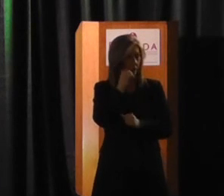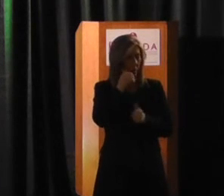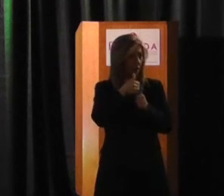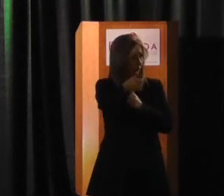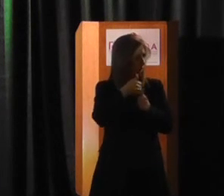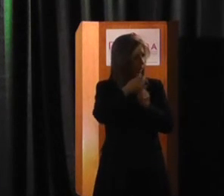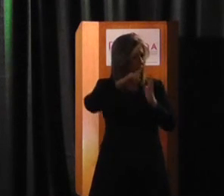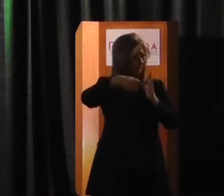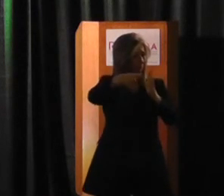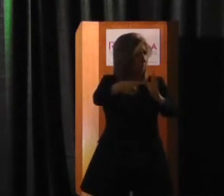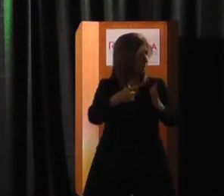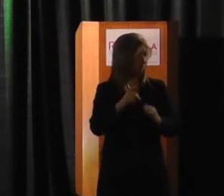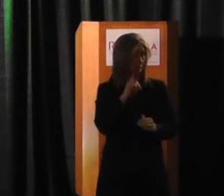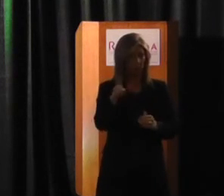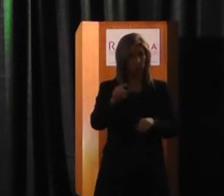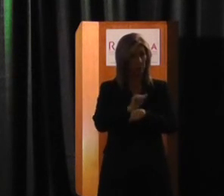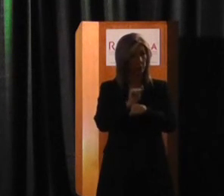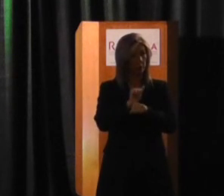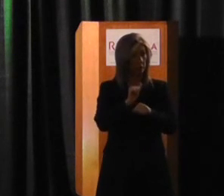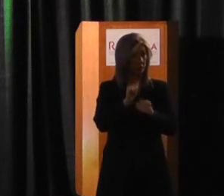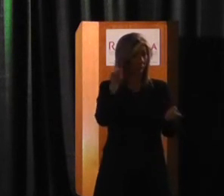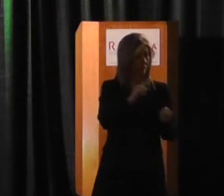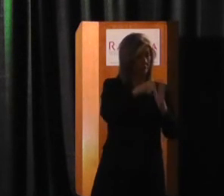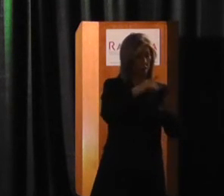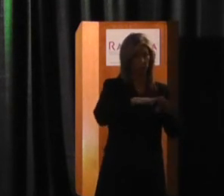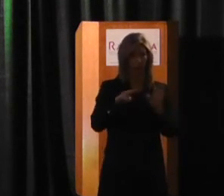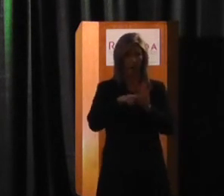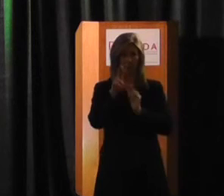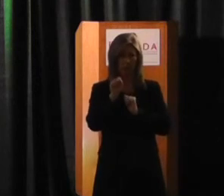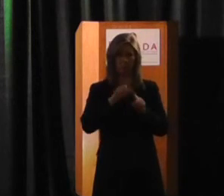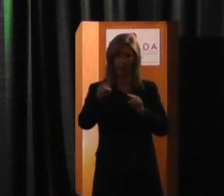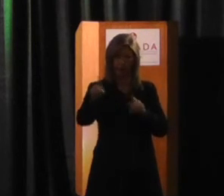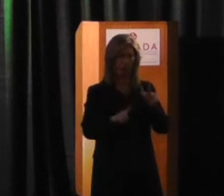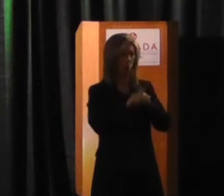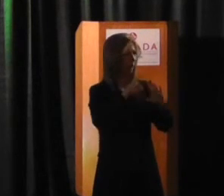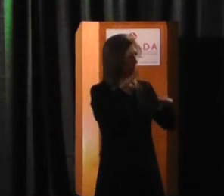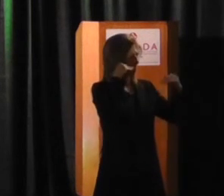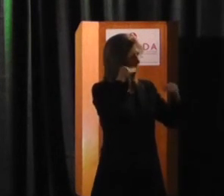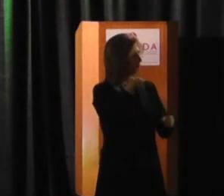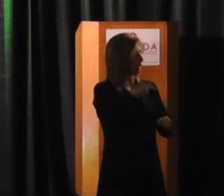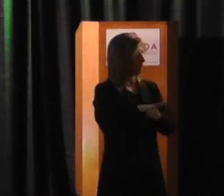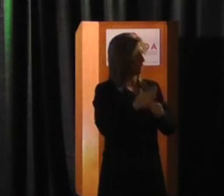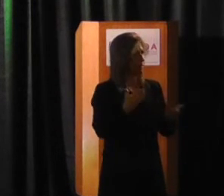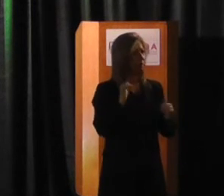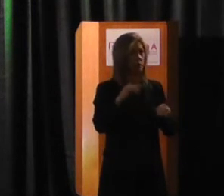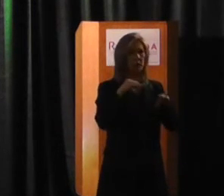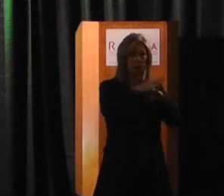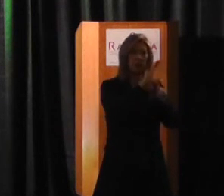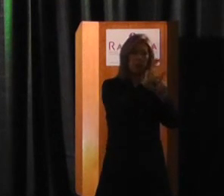from than his actual shift. But he did so with commitment and a smile on his face. Culture is critical. But what about bottom